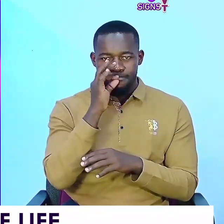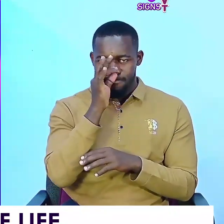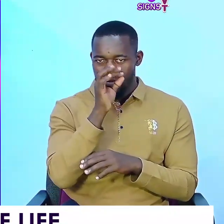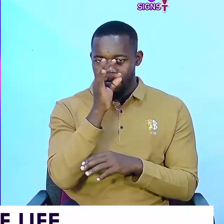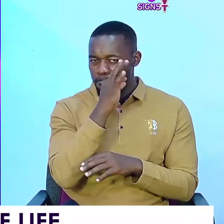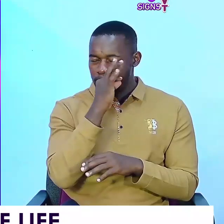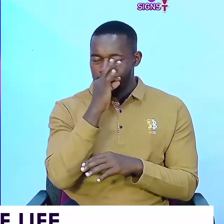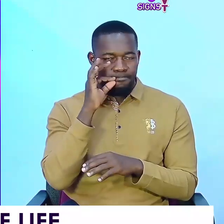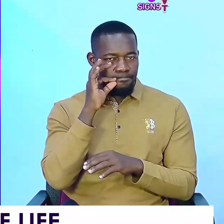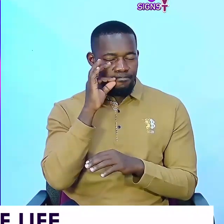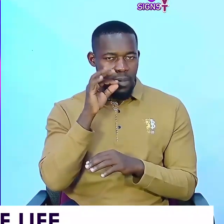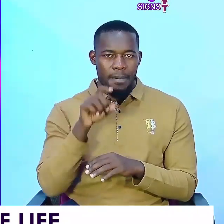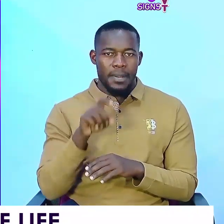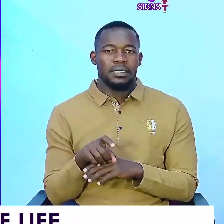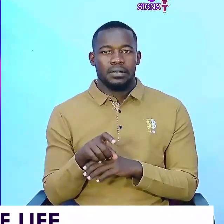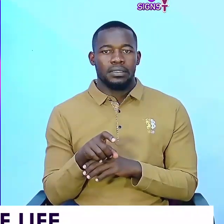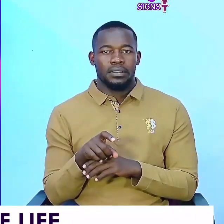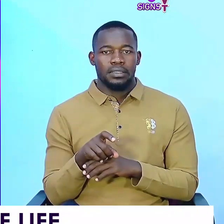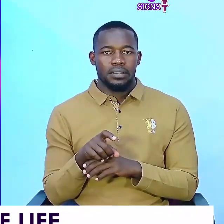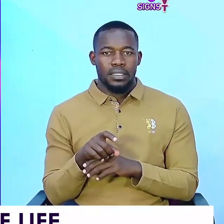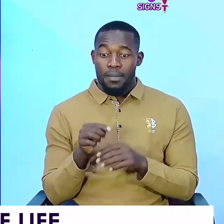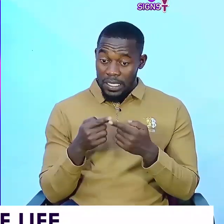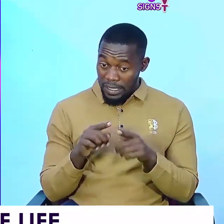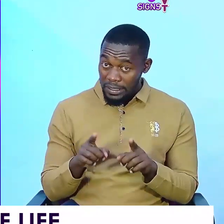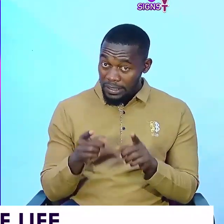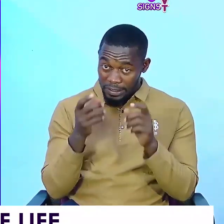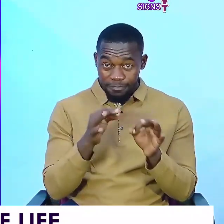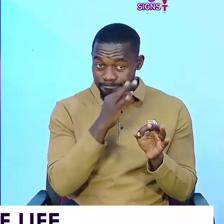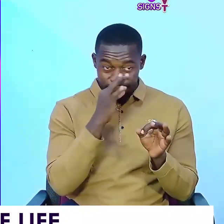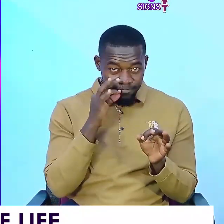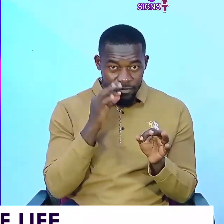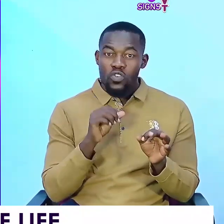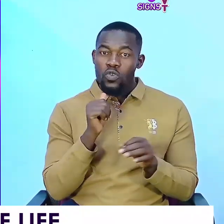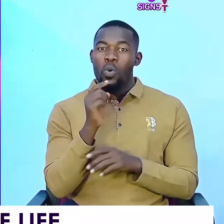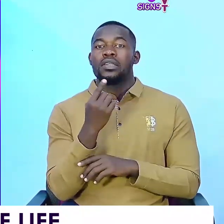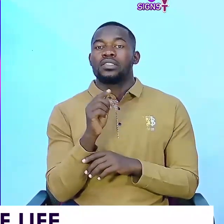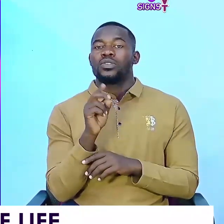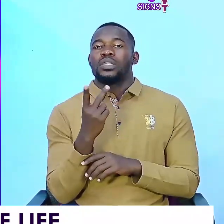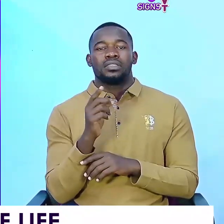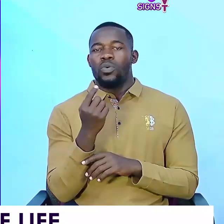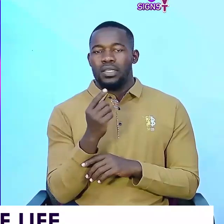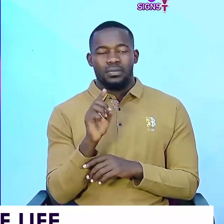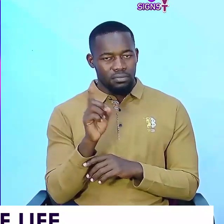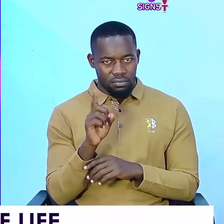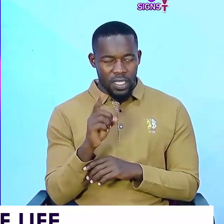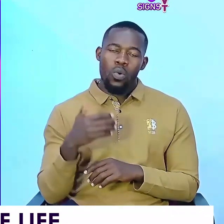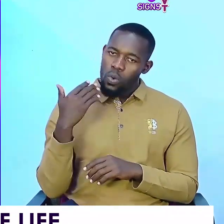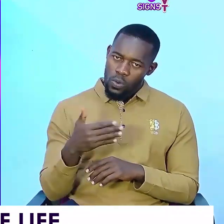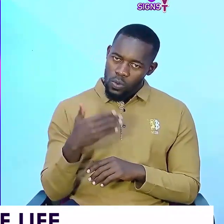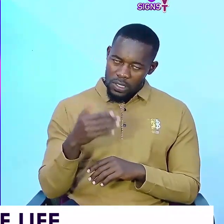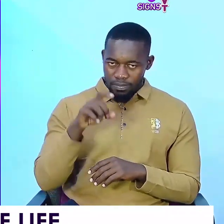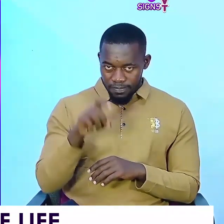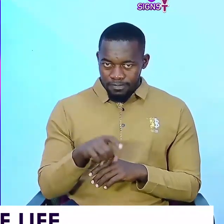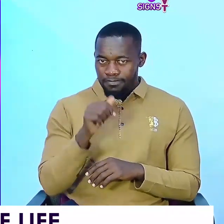that's confidentiality, and again, you have to be consistent in that. I can't trust you with information if